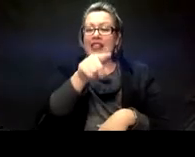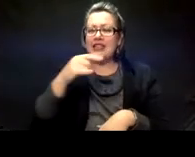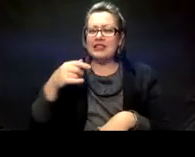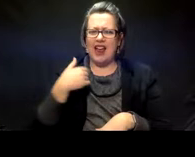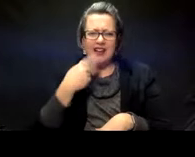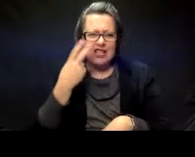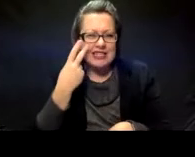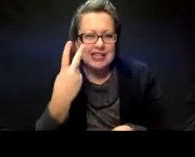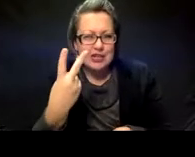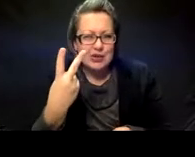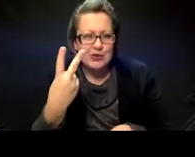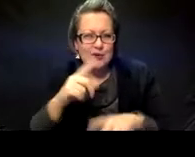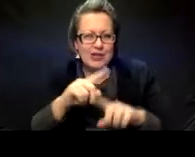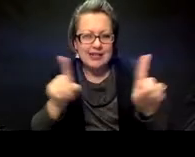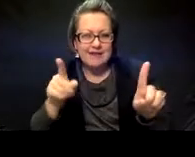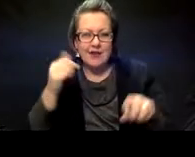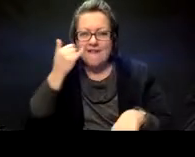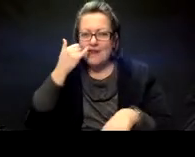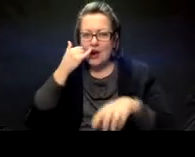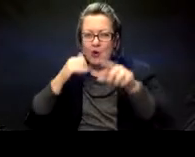life. They can use this.